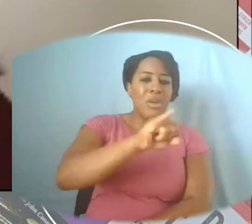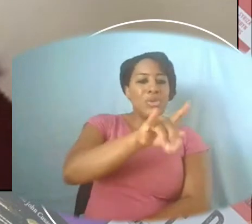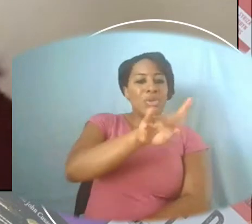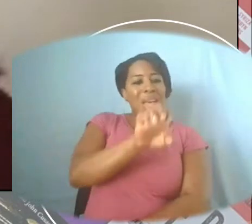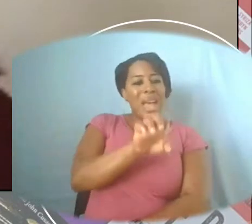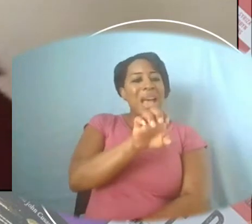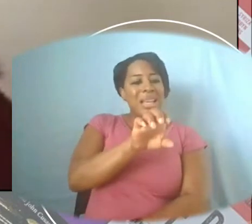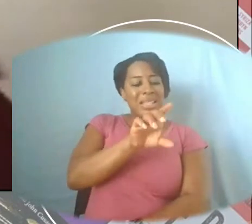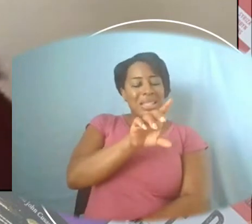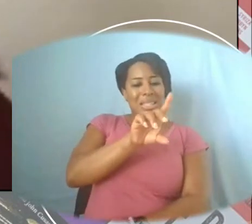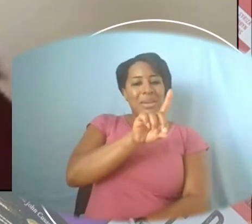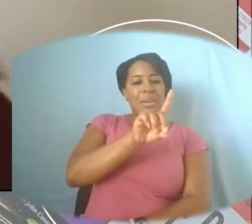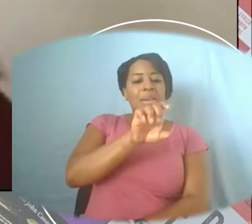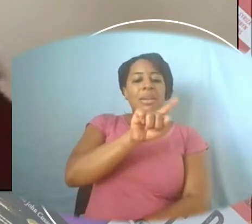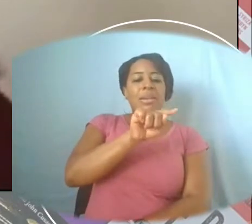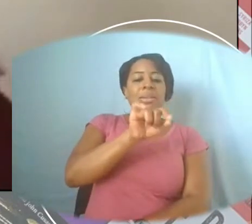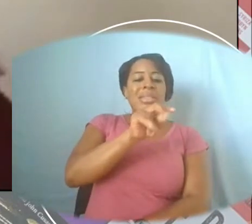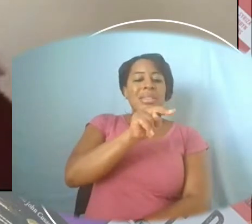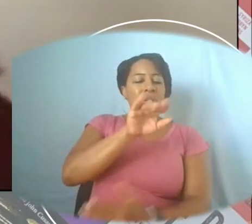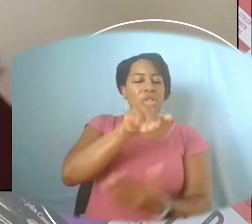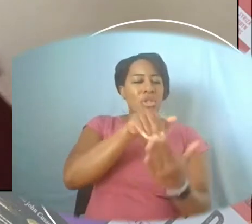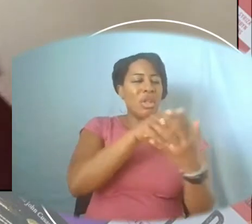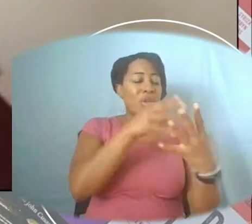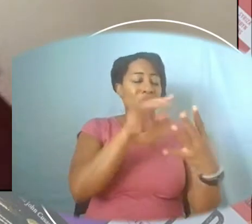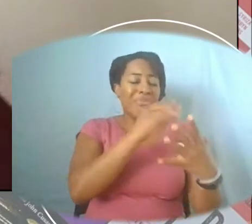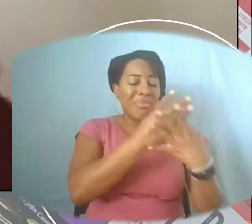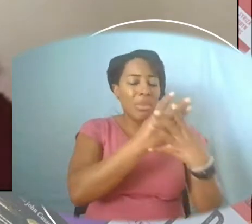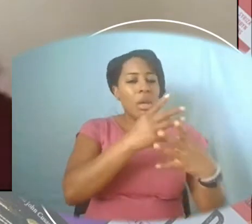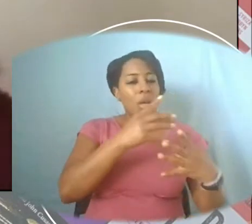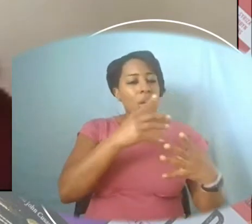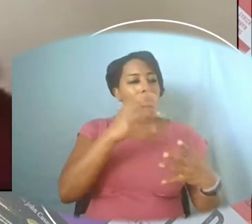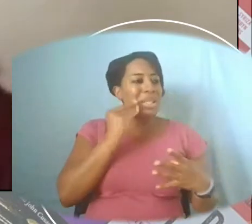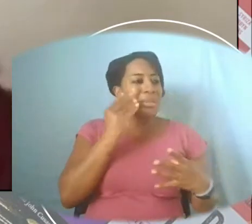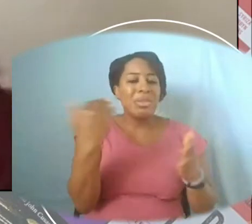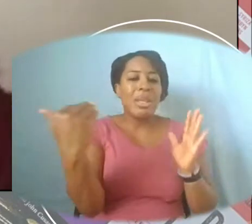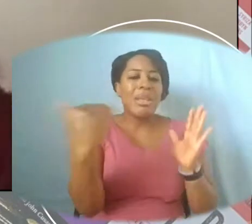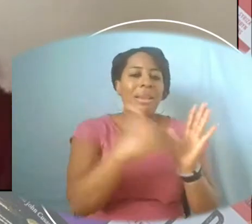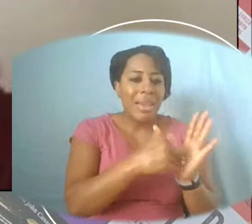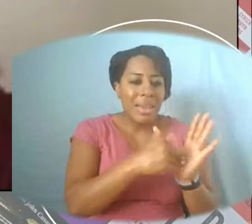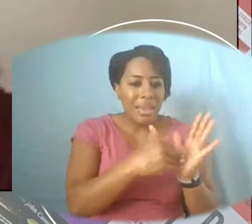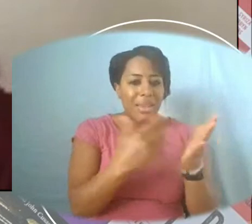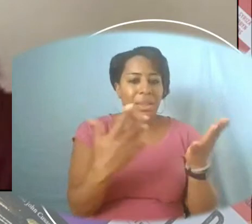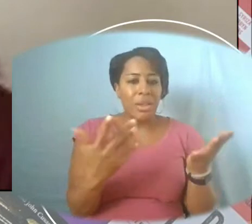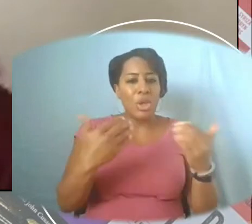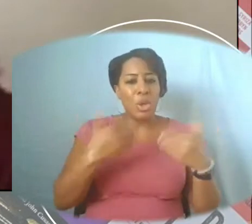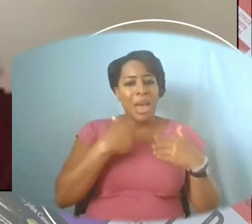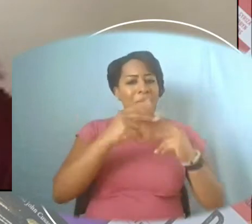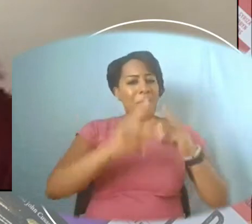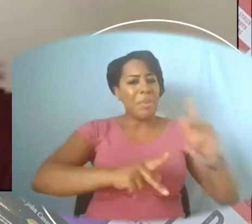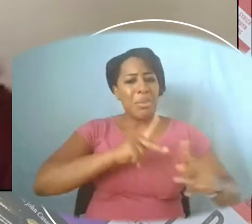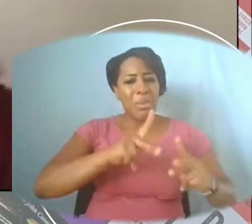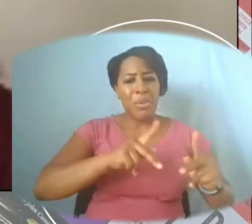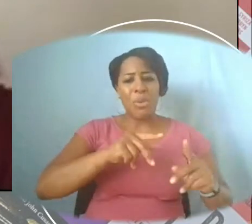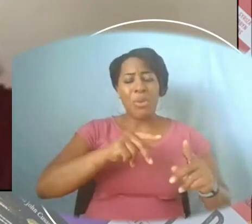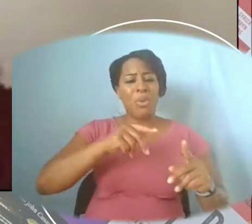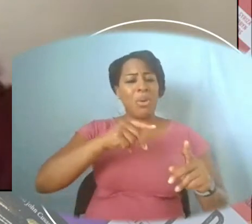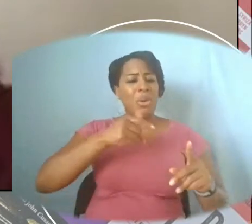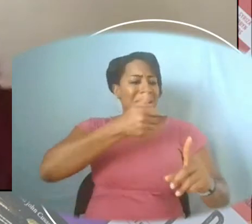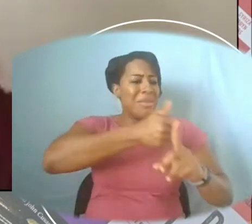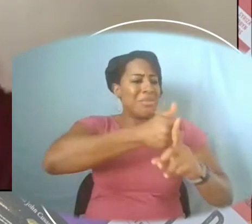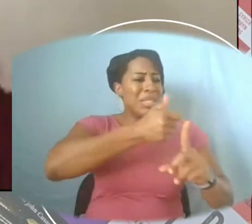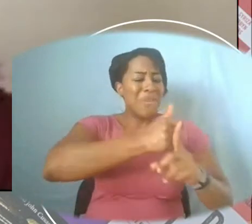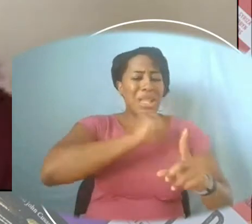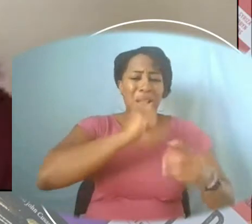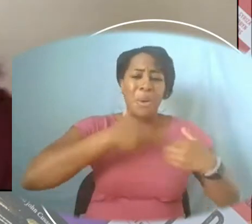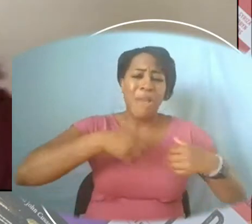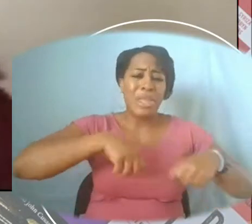You have individuals who are not only having a opportunity to